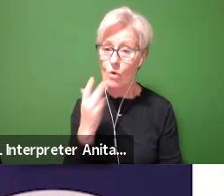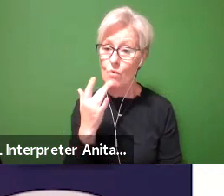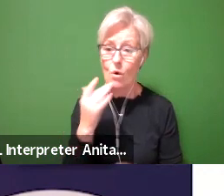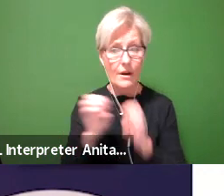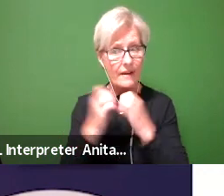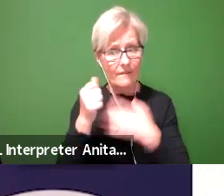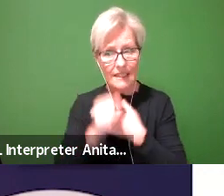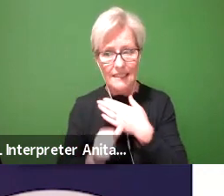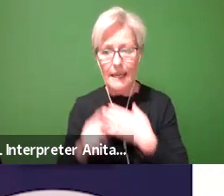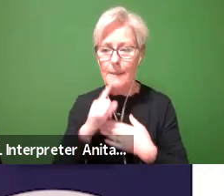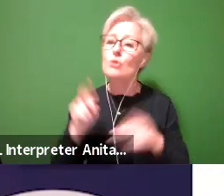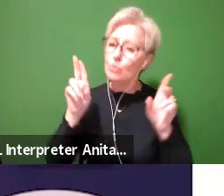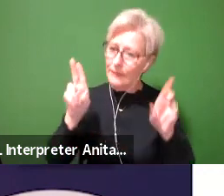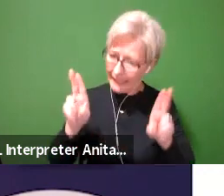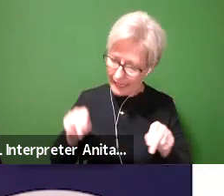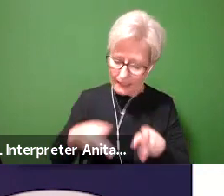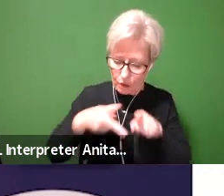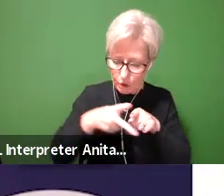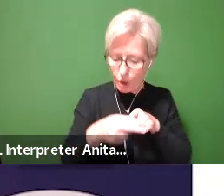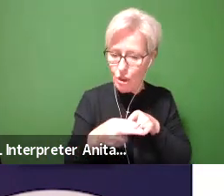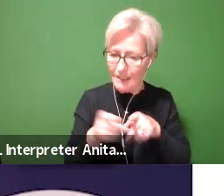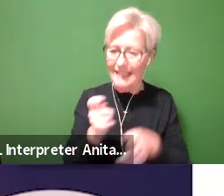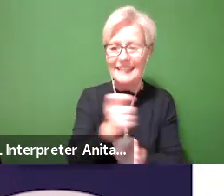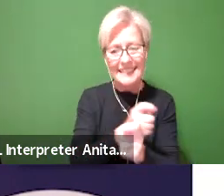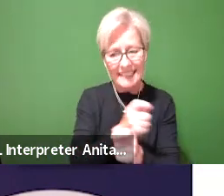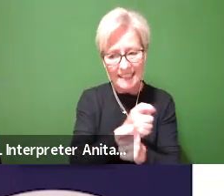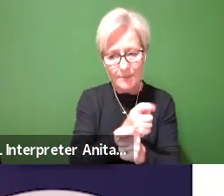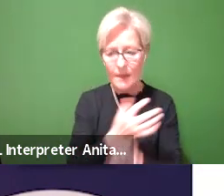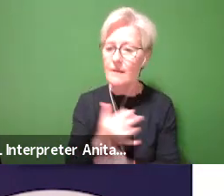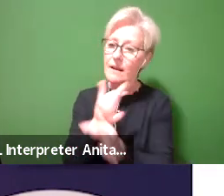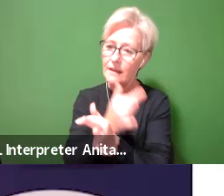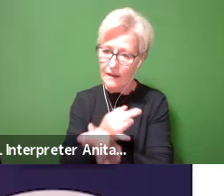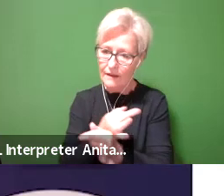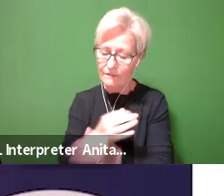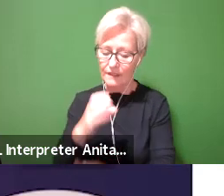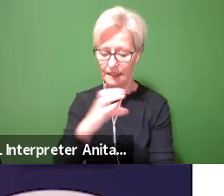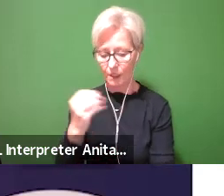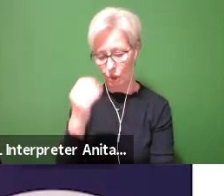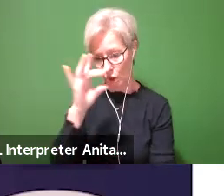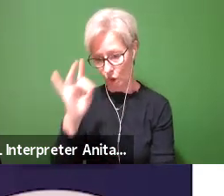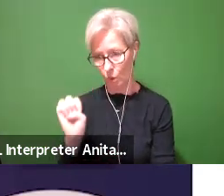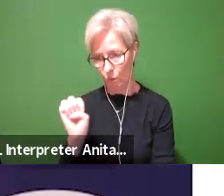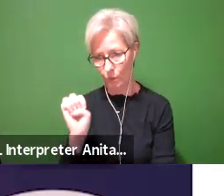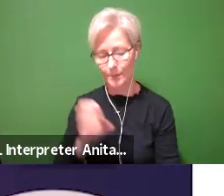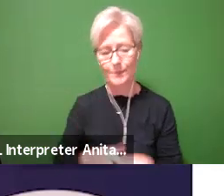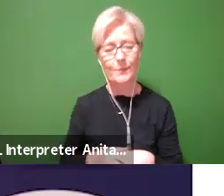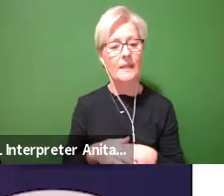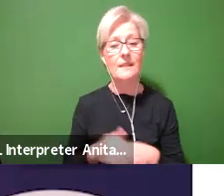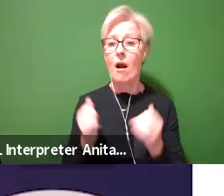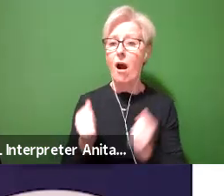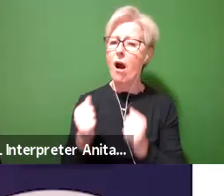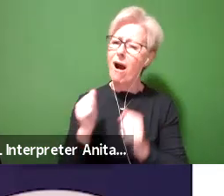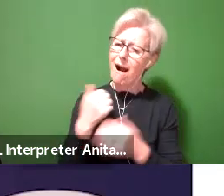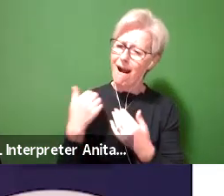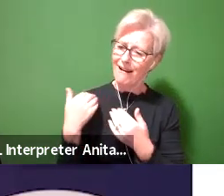caffeine and tea and Coke. These are all bladder irritants. So as part of our role, we will educate and advise you